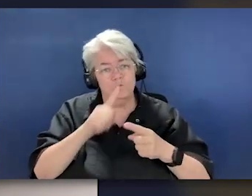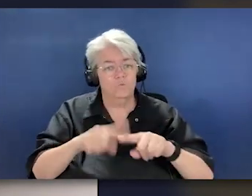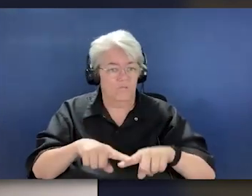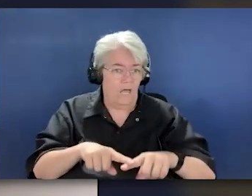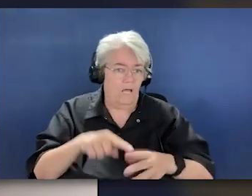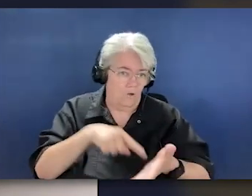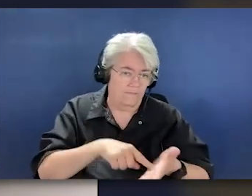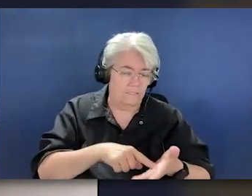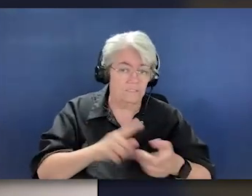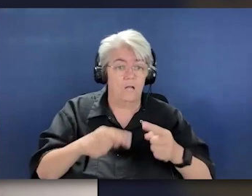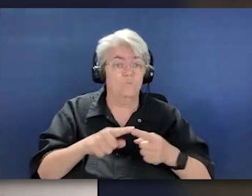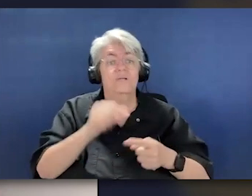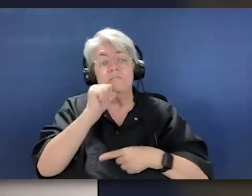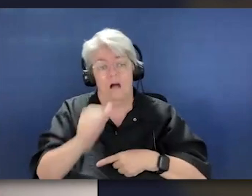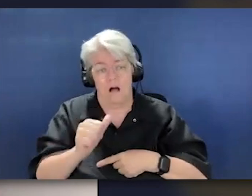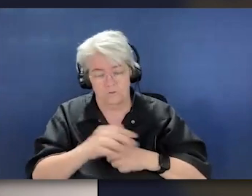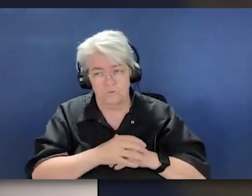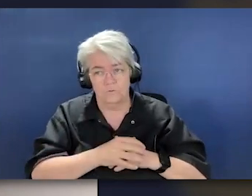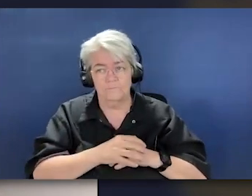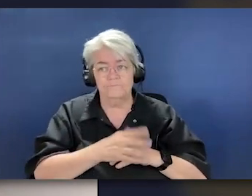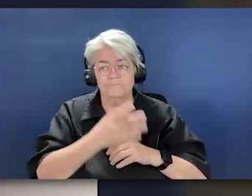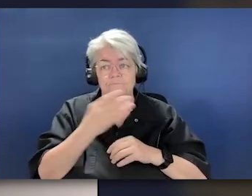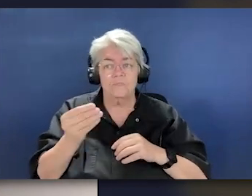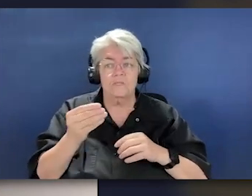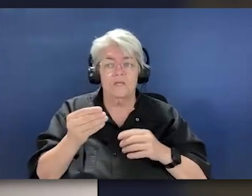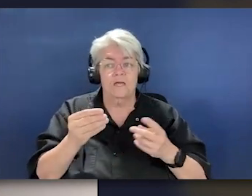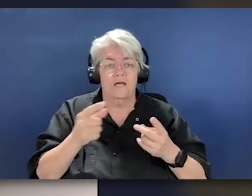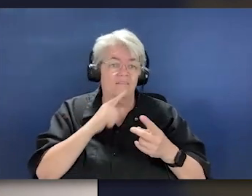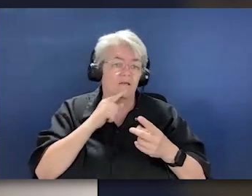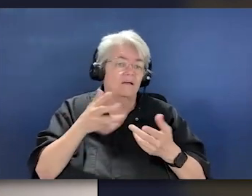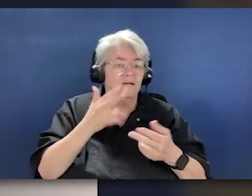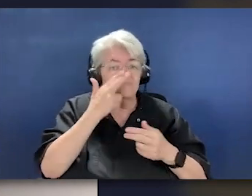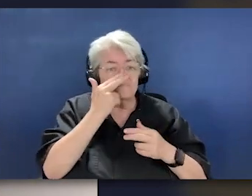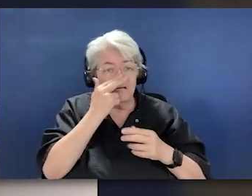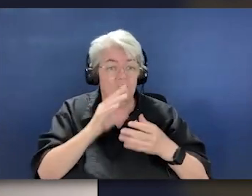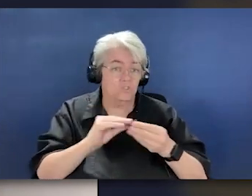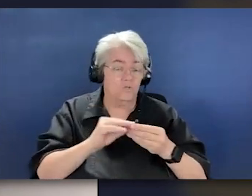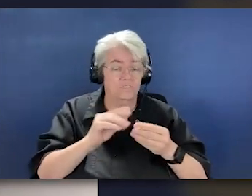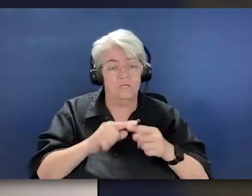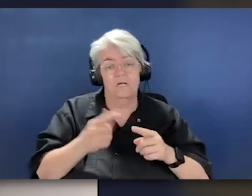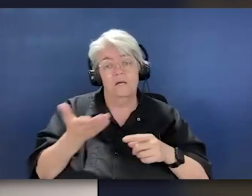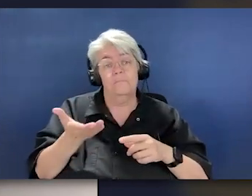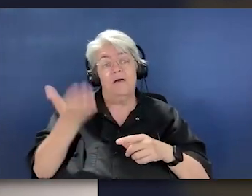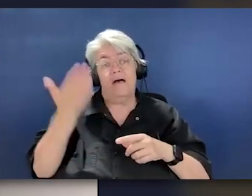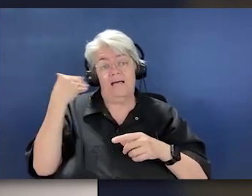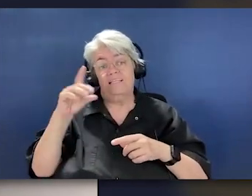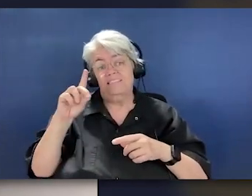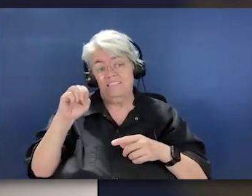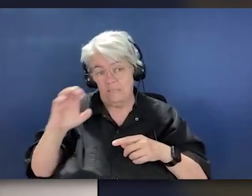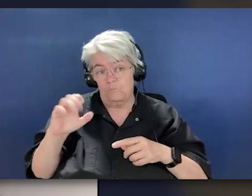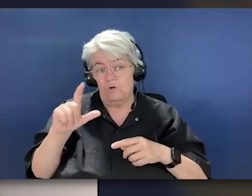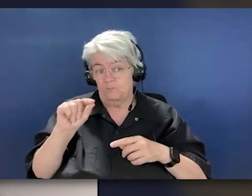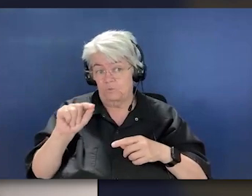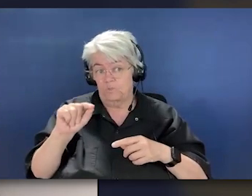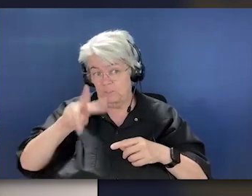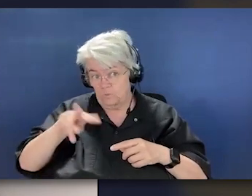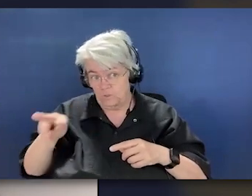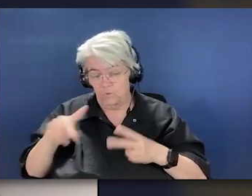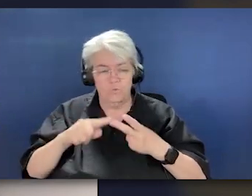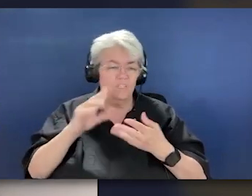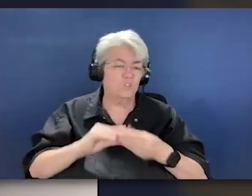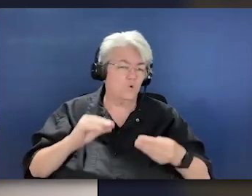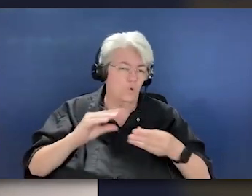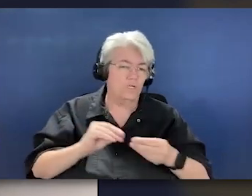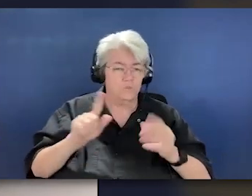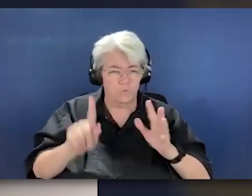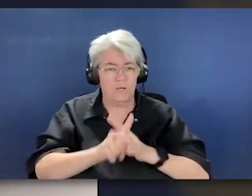not to. And you know, one of the sort of funniest stories was back in December of 2022, when, you know, stories were coming